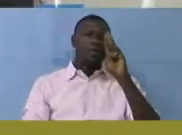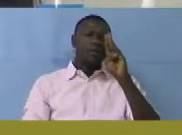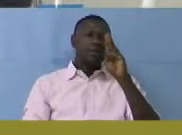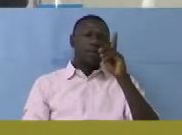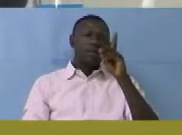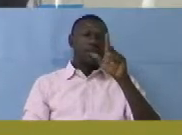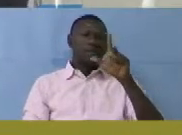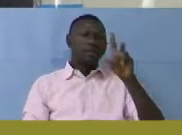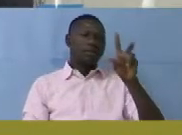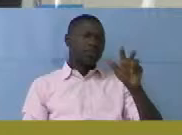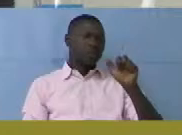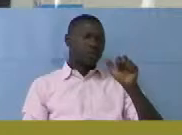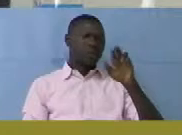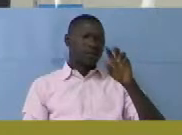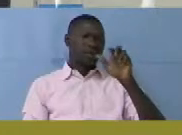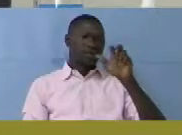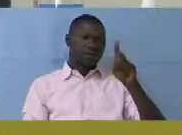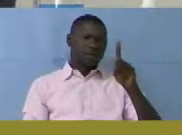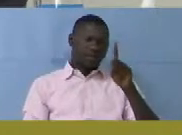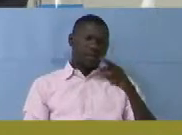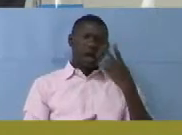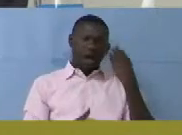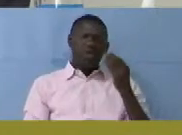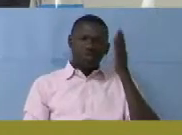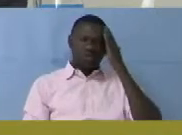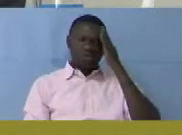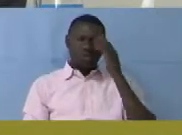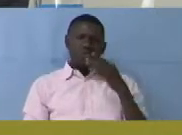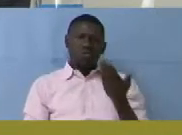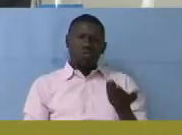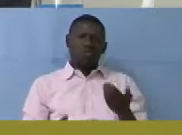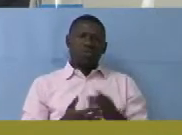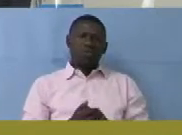I know Edward. You have to allow for the interpretation. Edward Lonne,